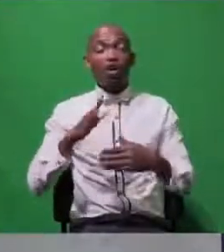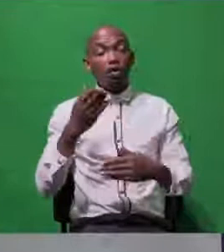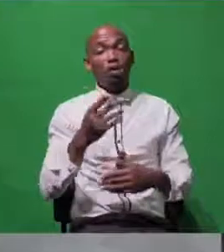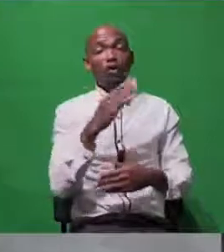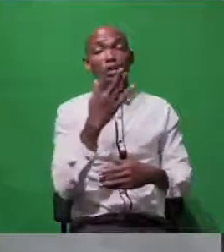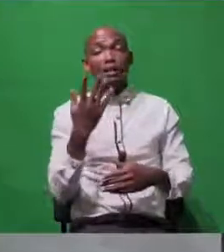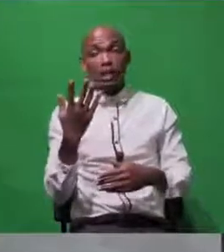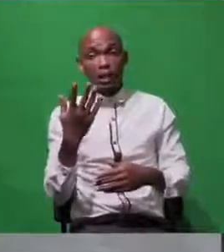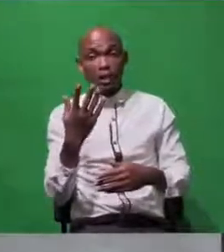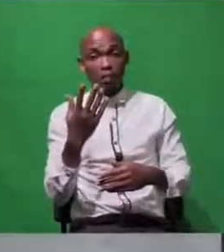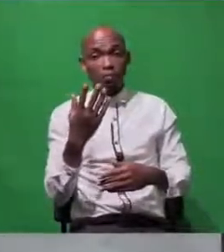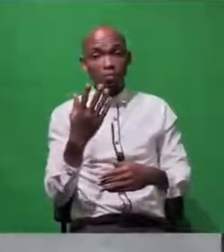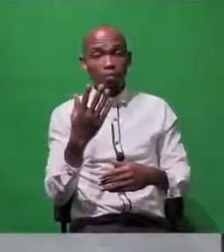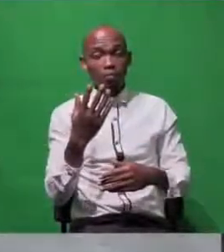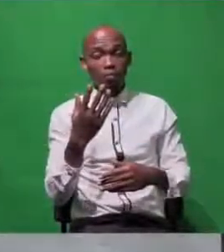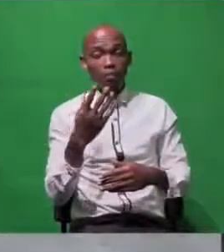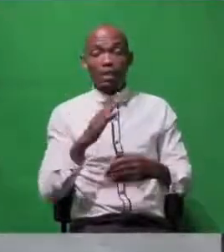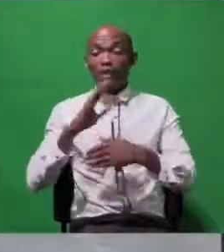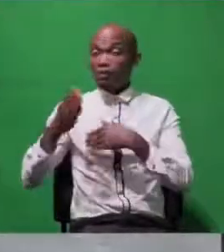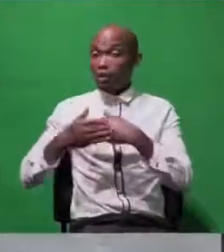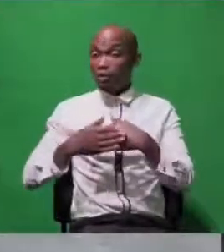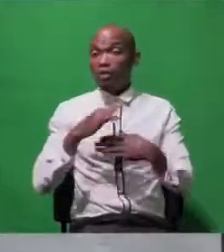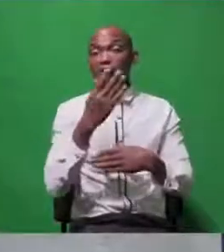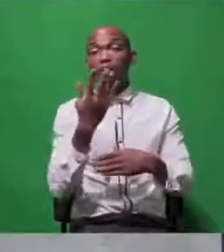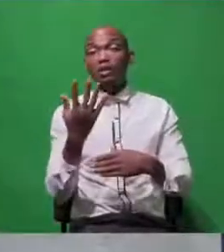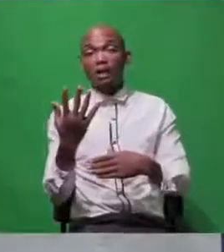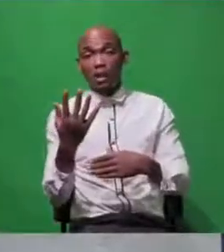education, refers to the type